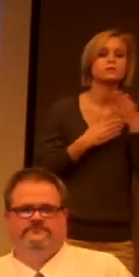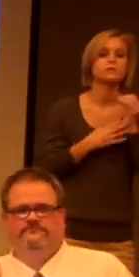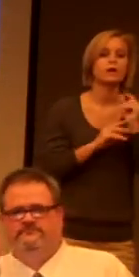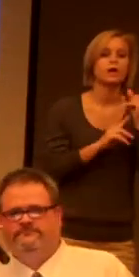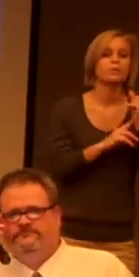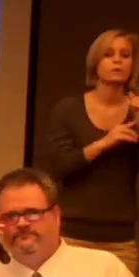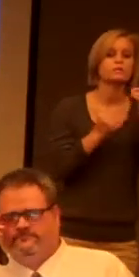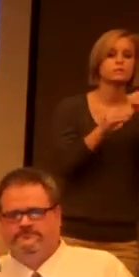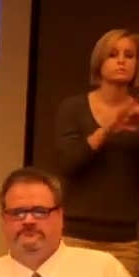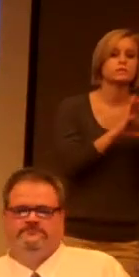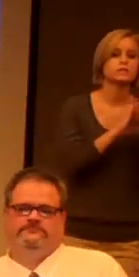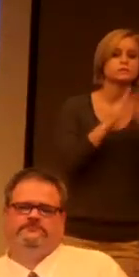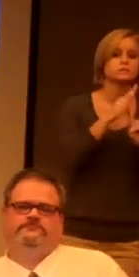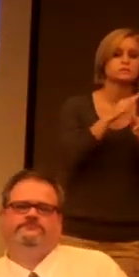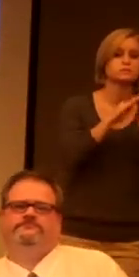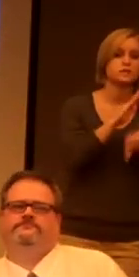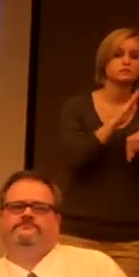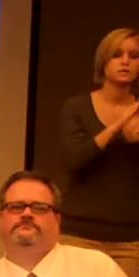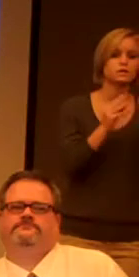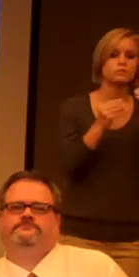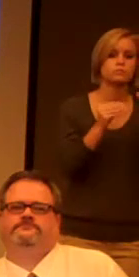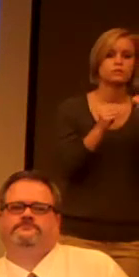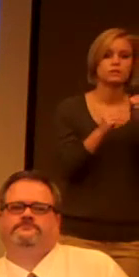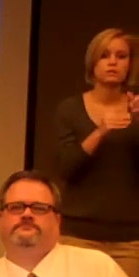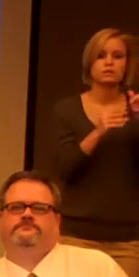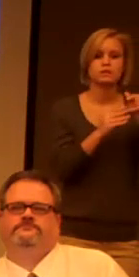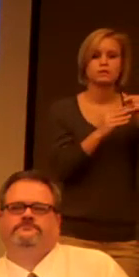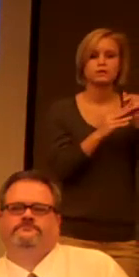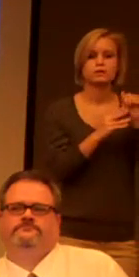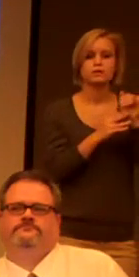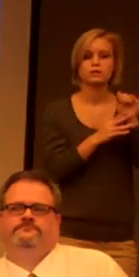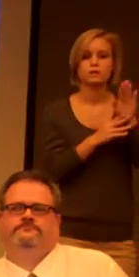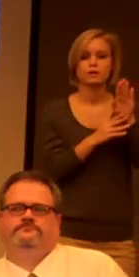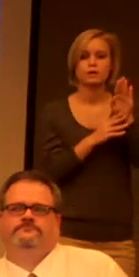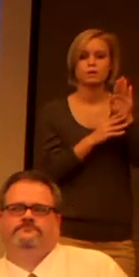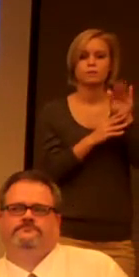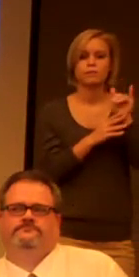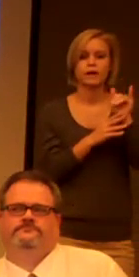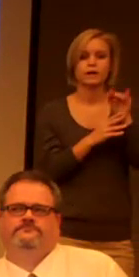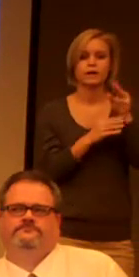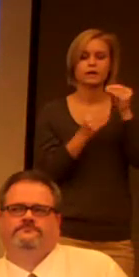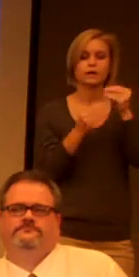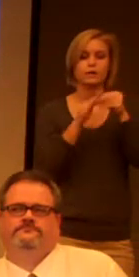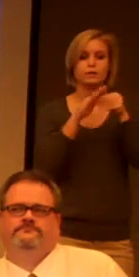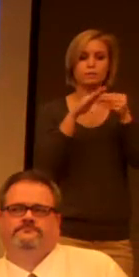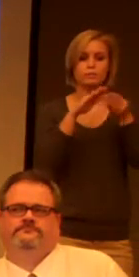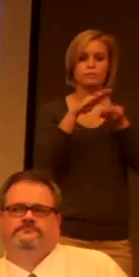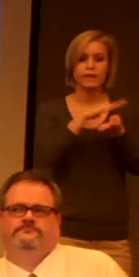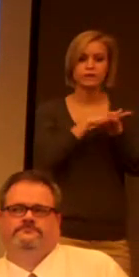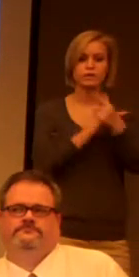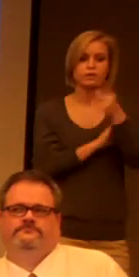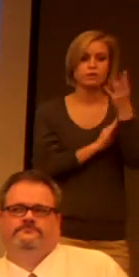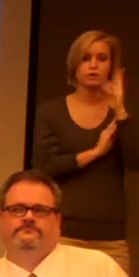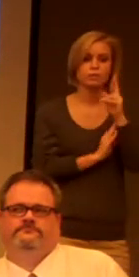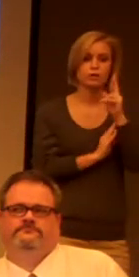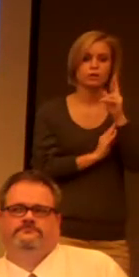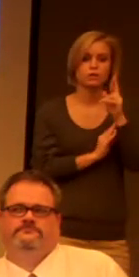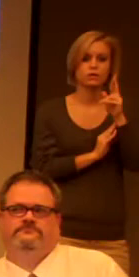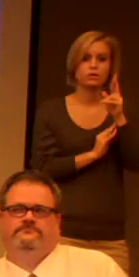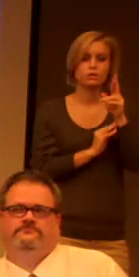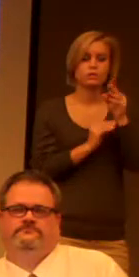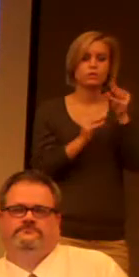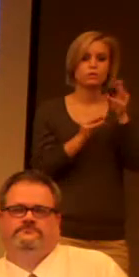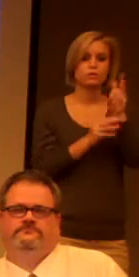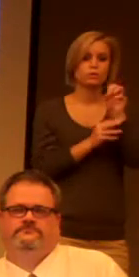shopping in downtown Wheeling and passed the Baha'i Bakery, I think it was Baha'i Bakery, there were those beautiful wooden doors.